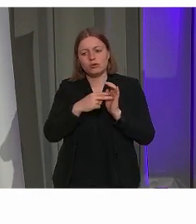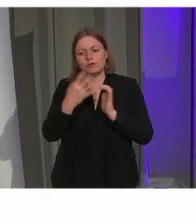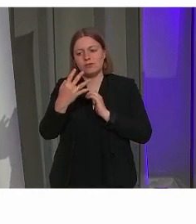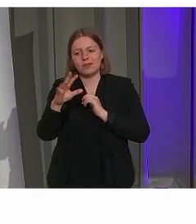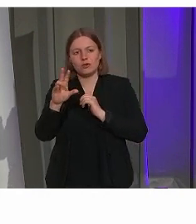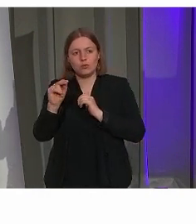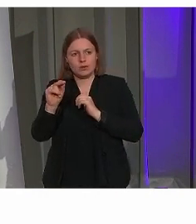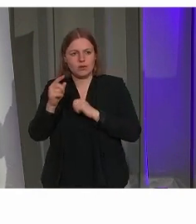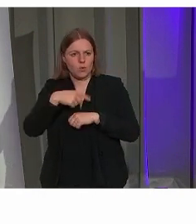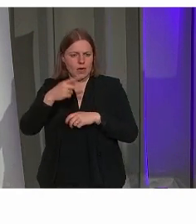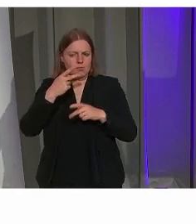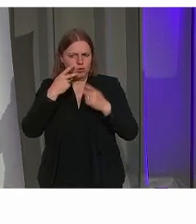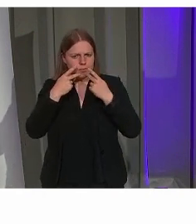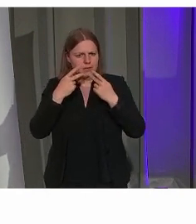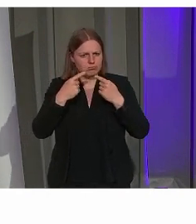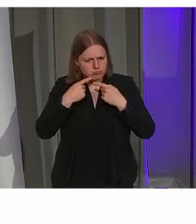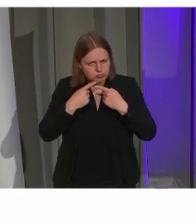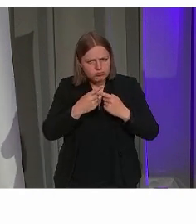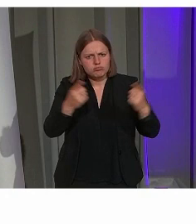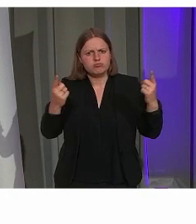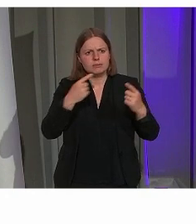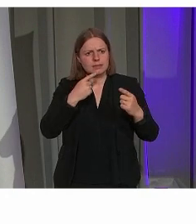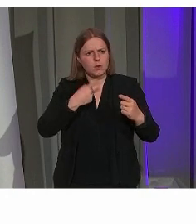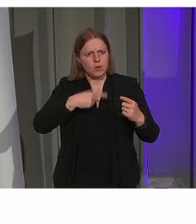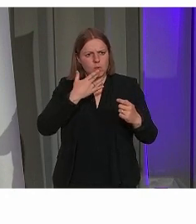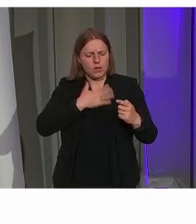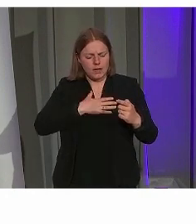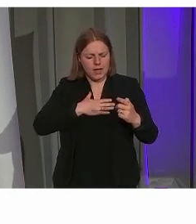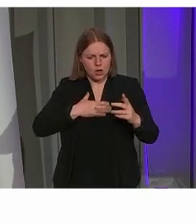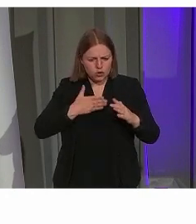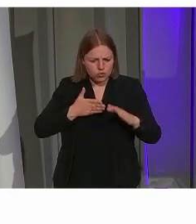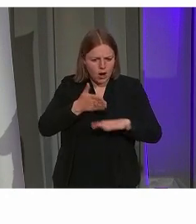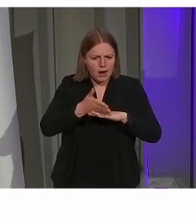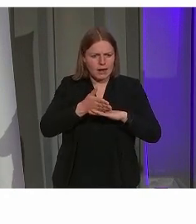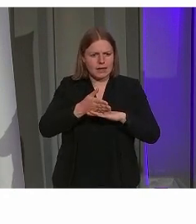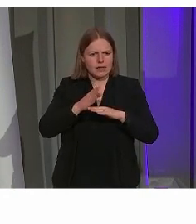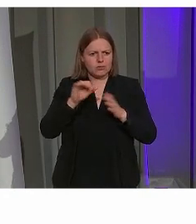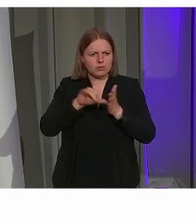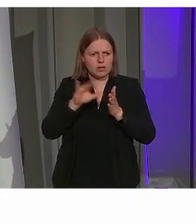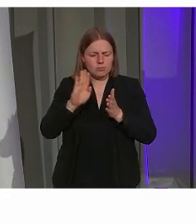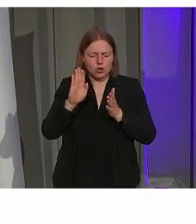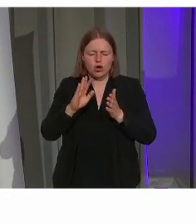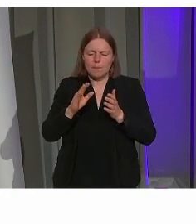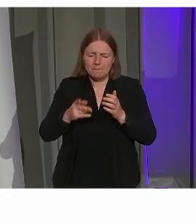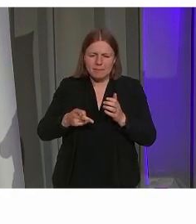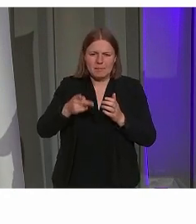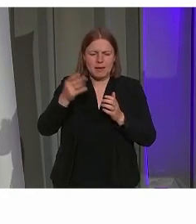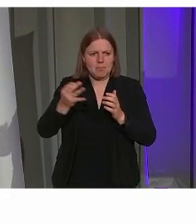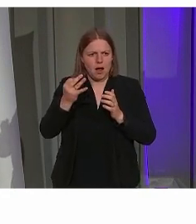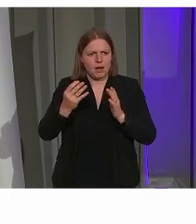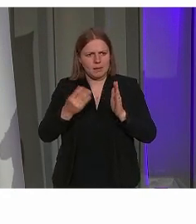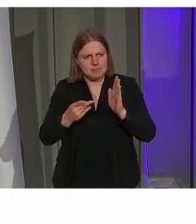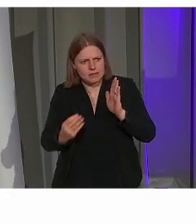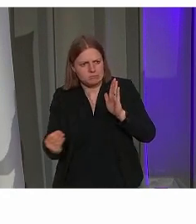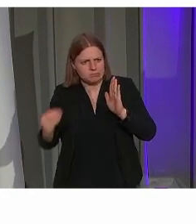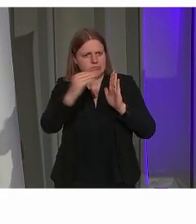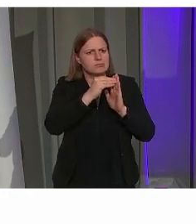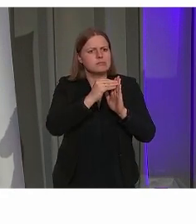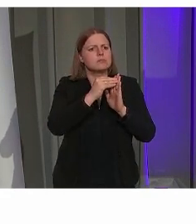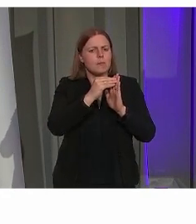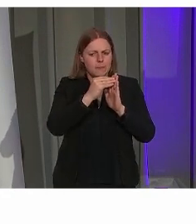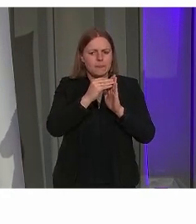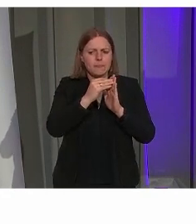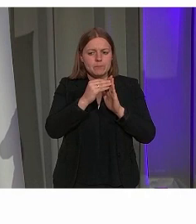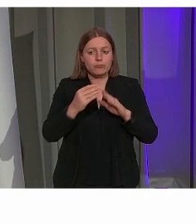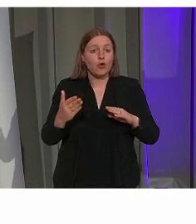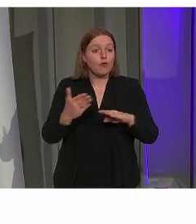Bruges, we expressed the mission to really focus on accessibility in